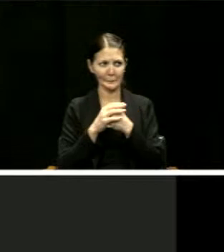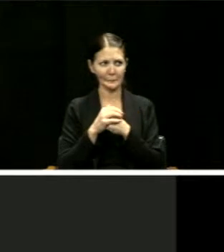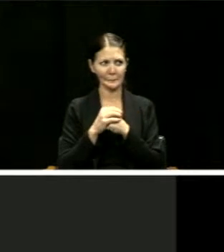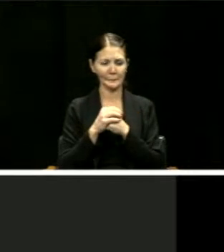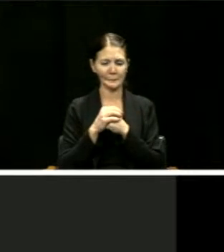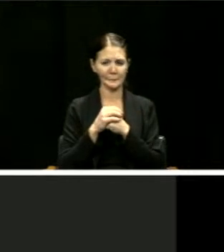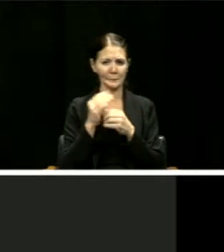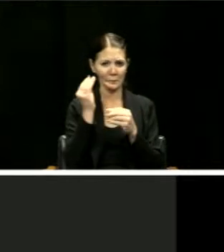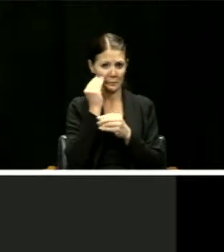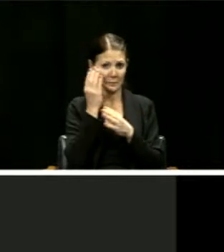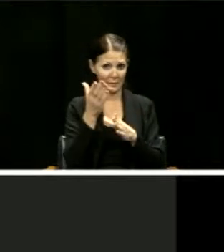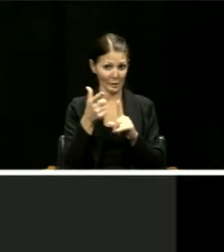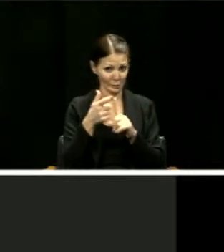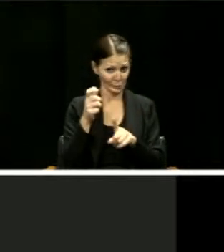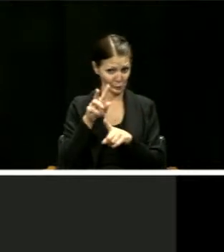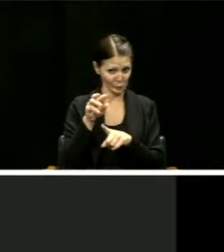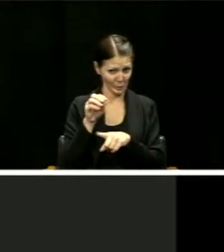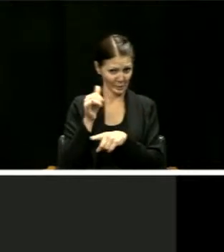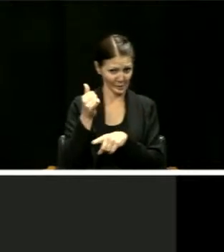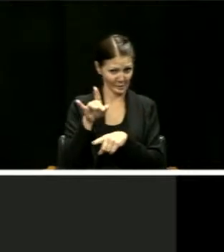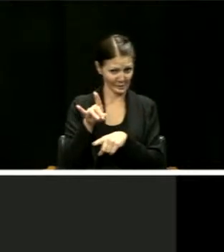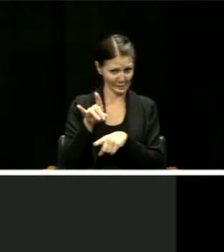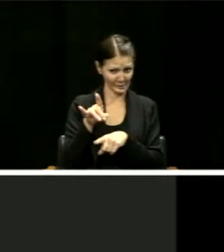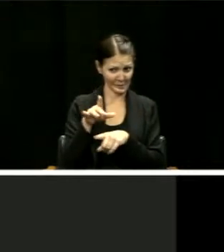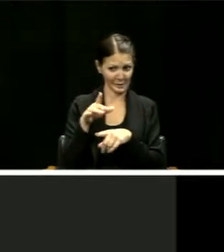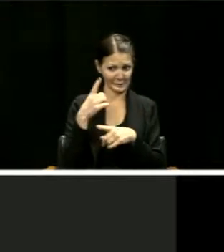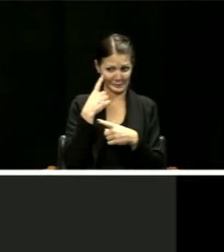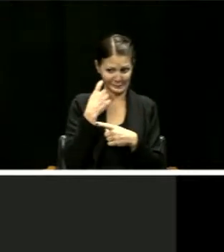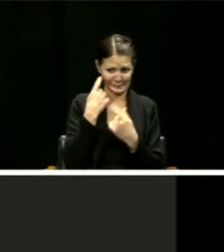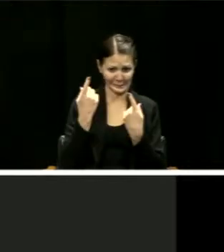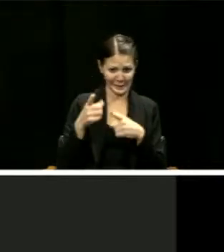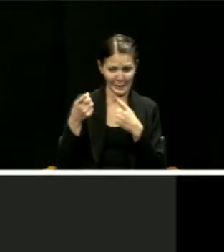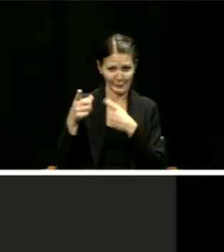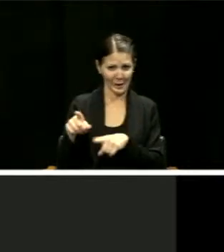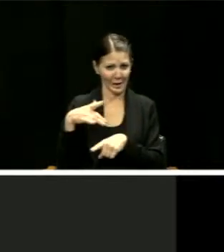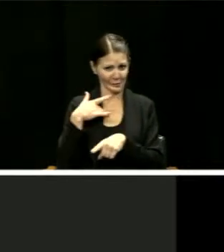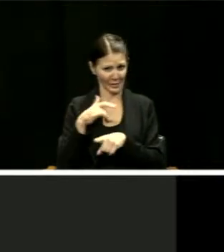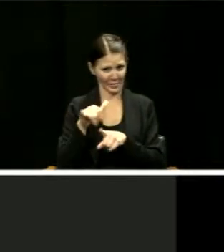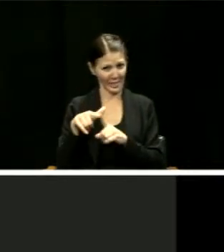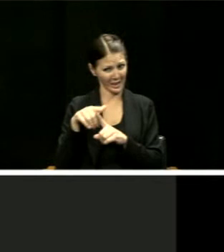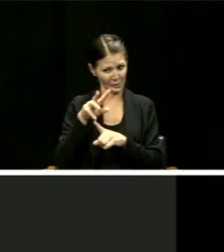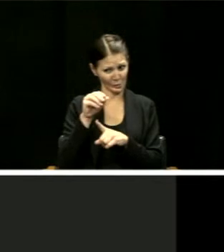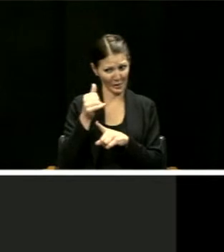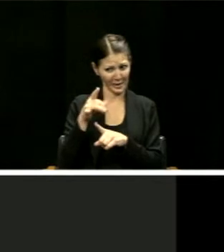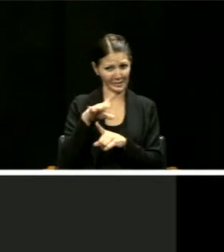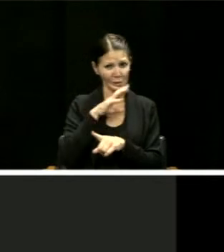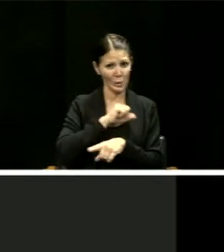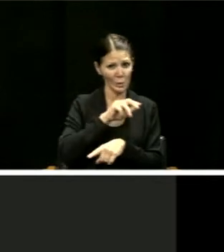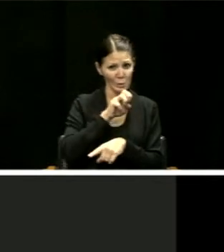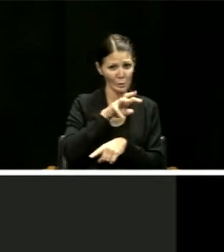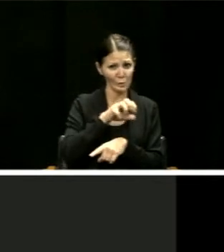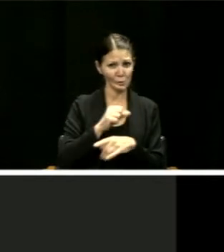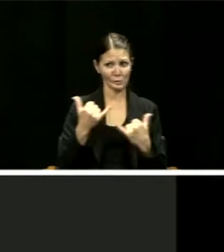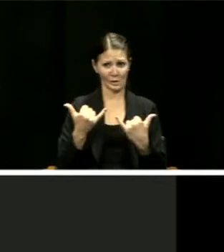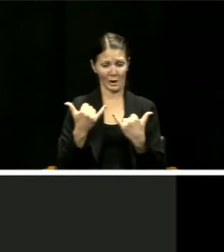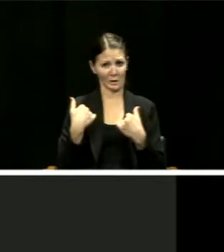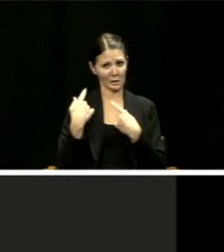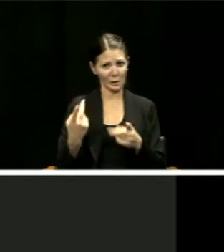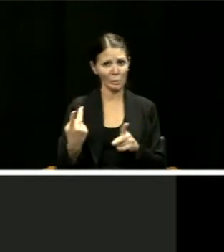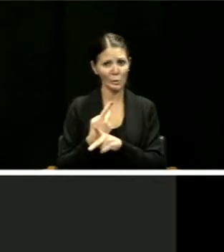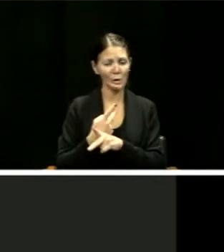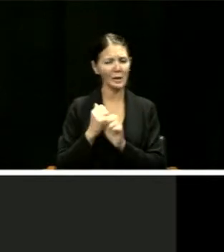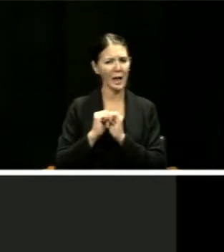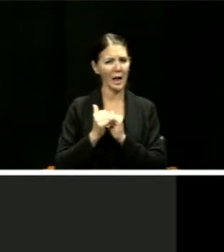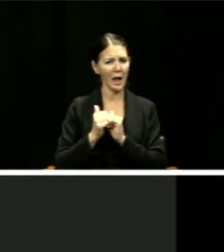the data from 2018 and those current storms is obsolete for what we're seeing right now, and how are you going to fix